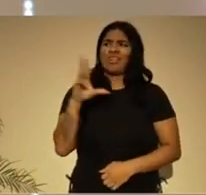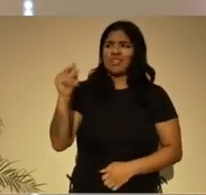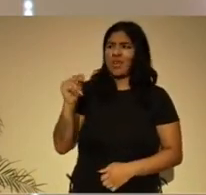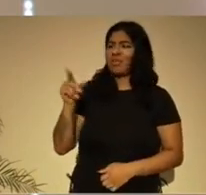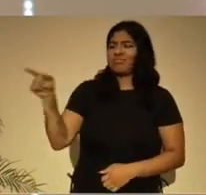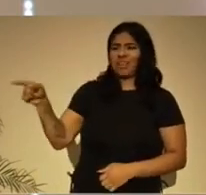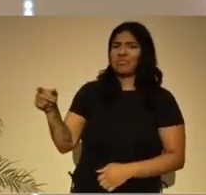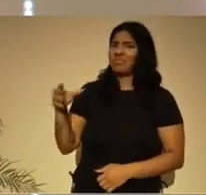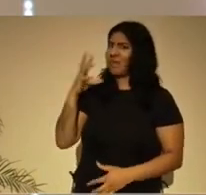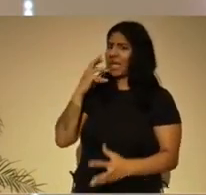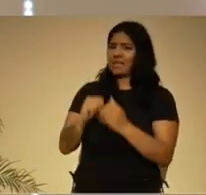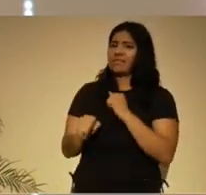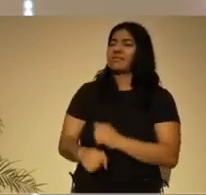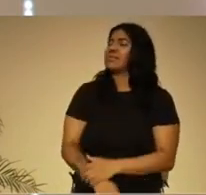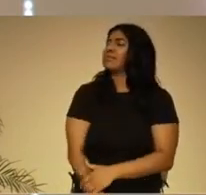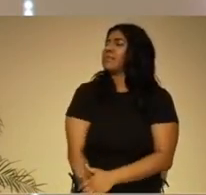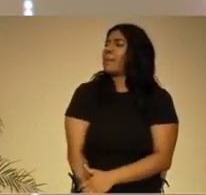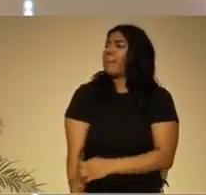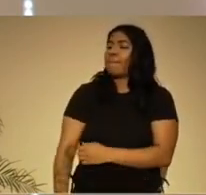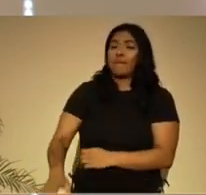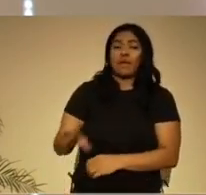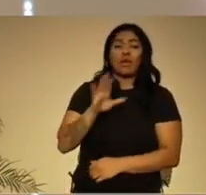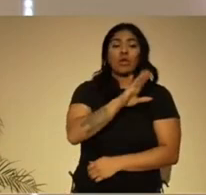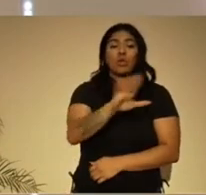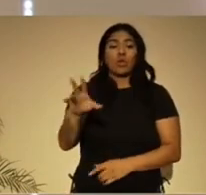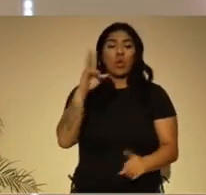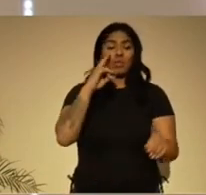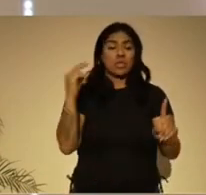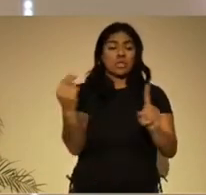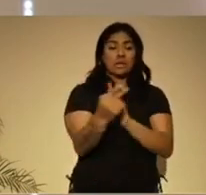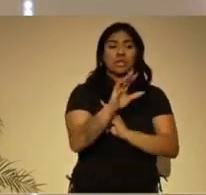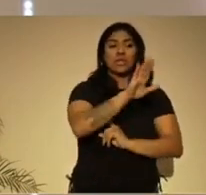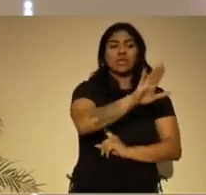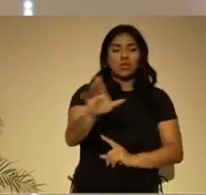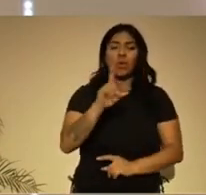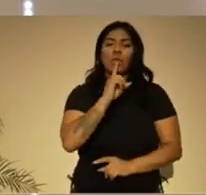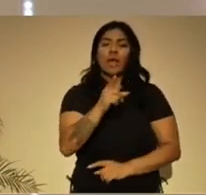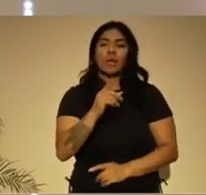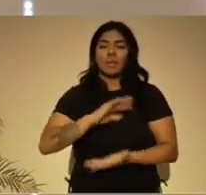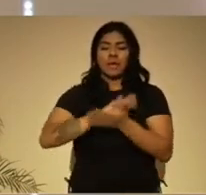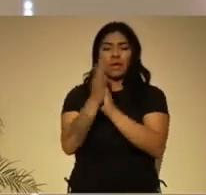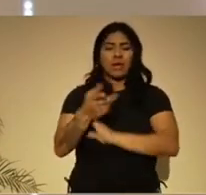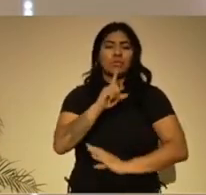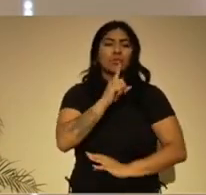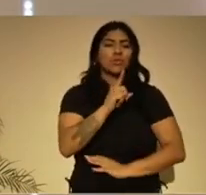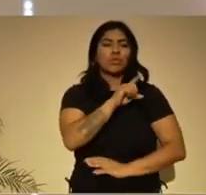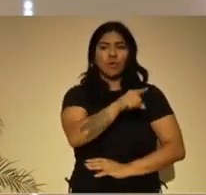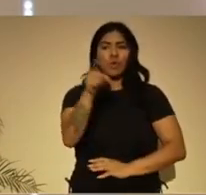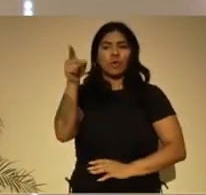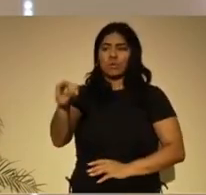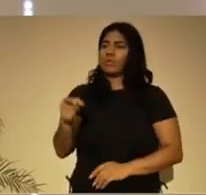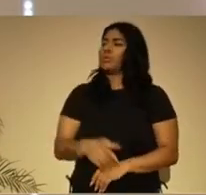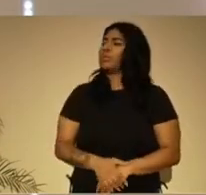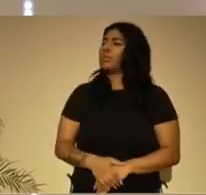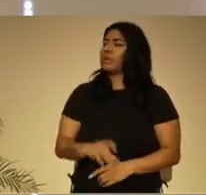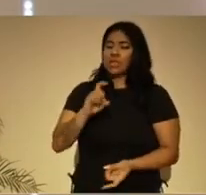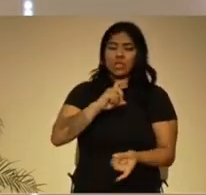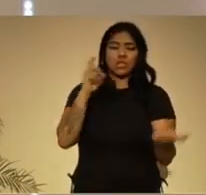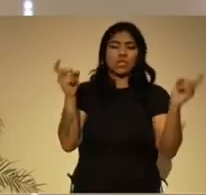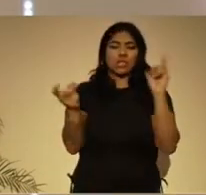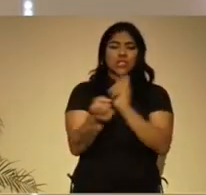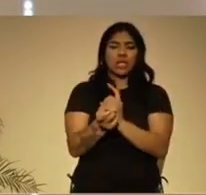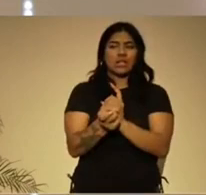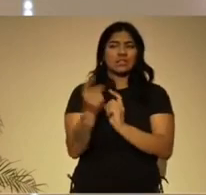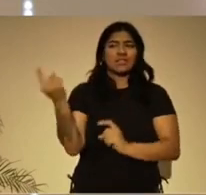that they're not. Your perception is your reality. It becomes truth to you. Change your mind. Try to change